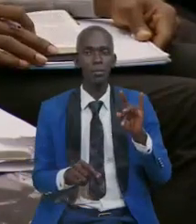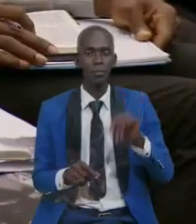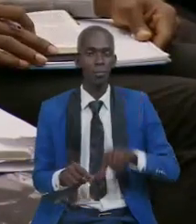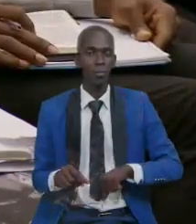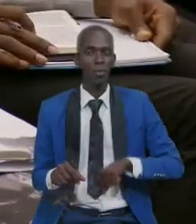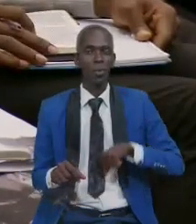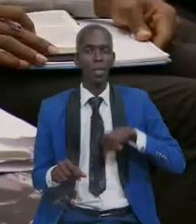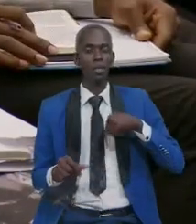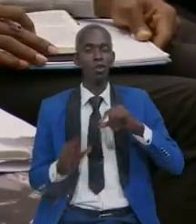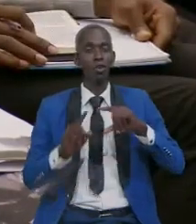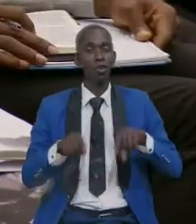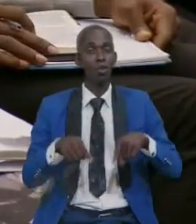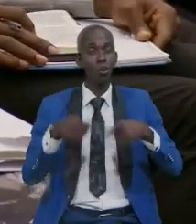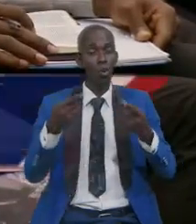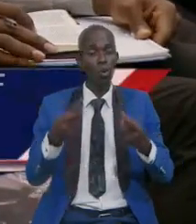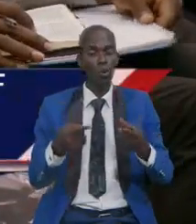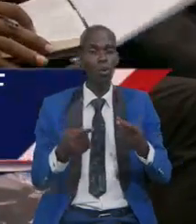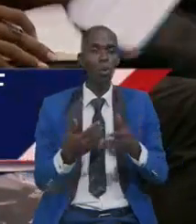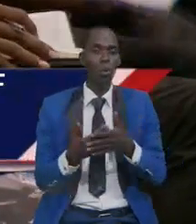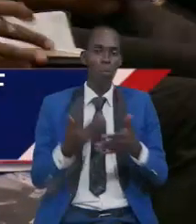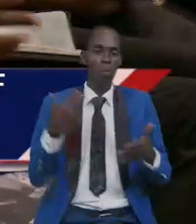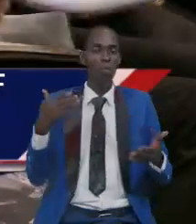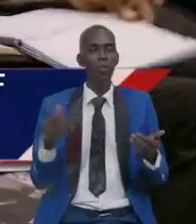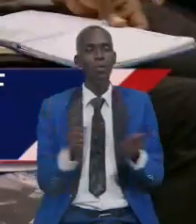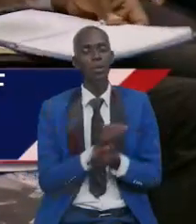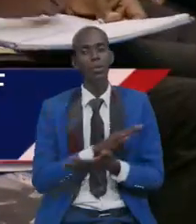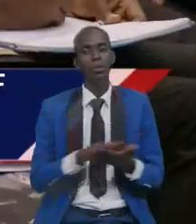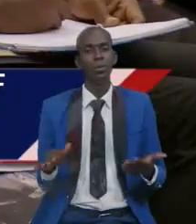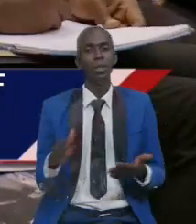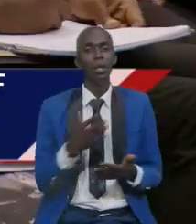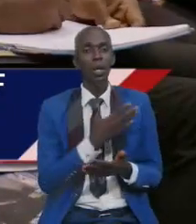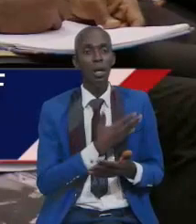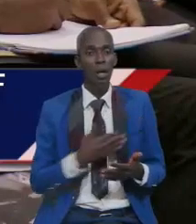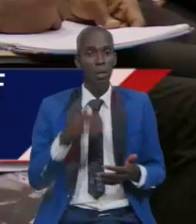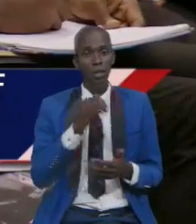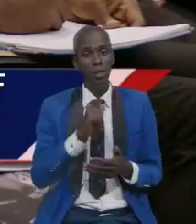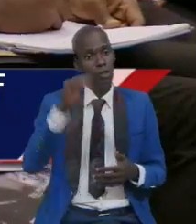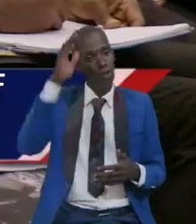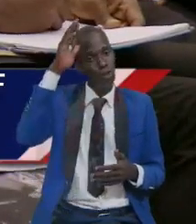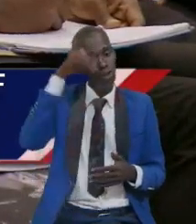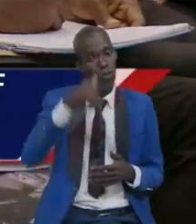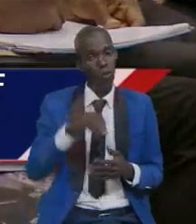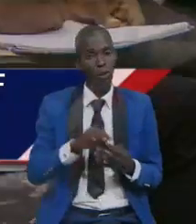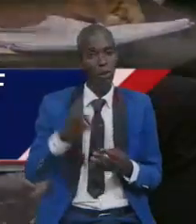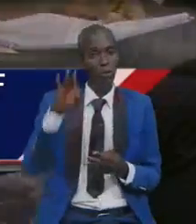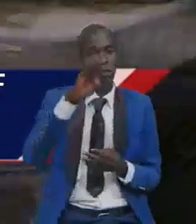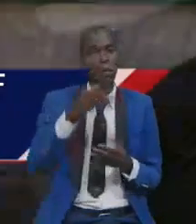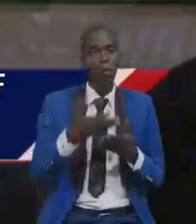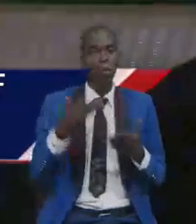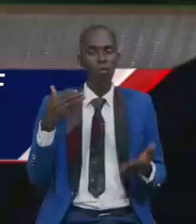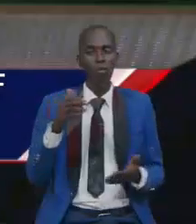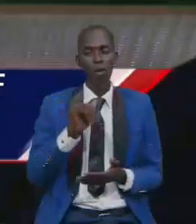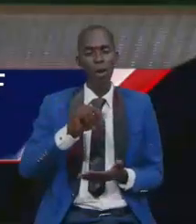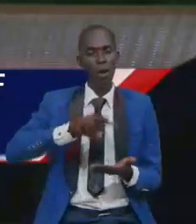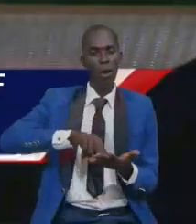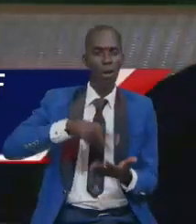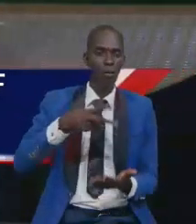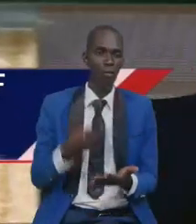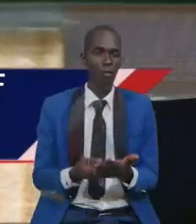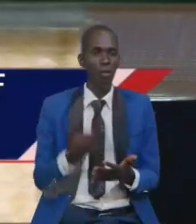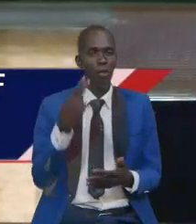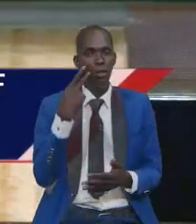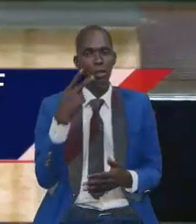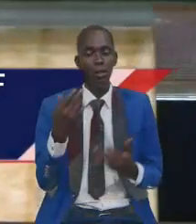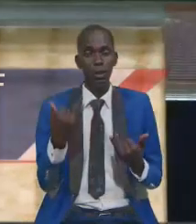pride goes before destruction, and an haughty spirit before a fall. We're looking